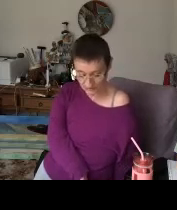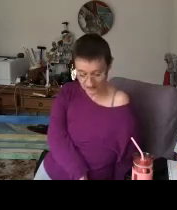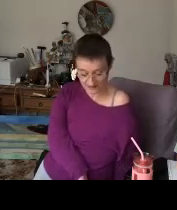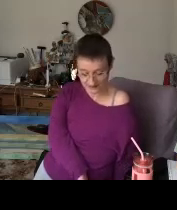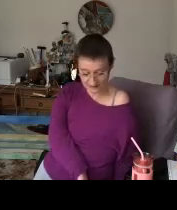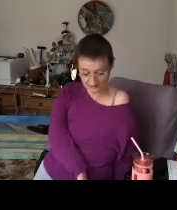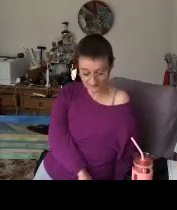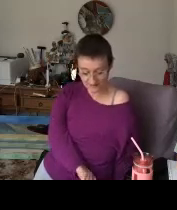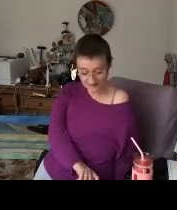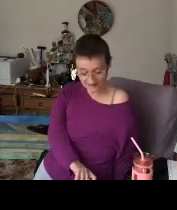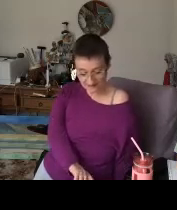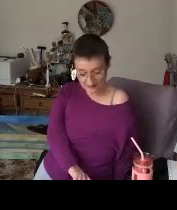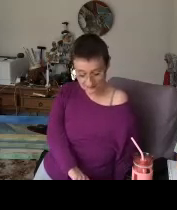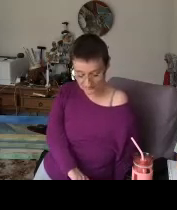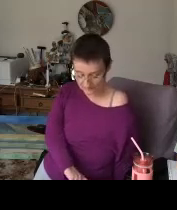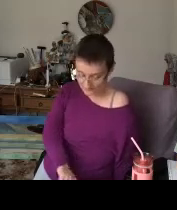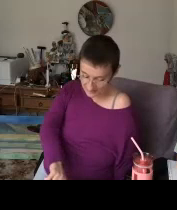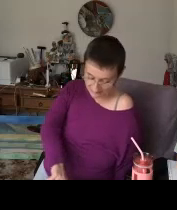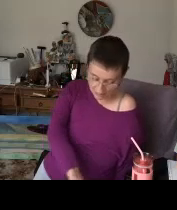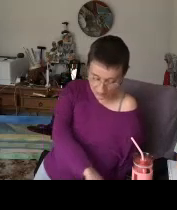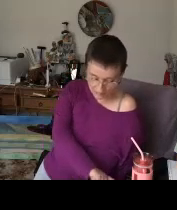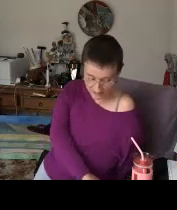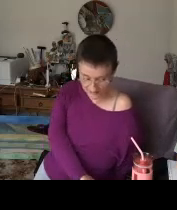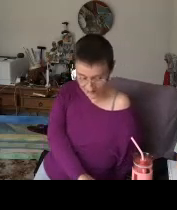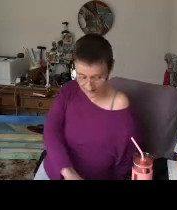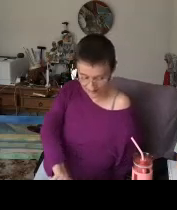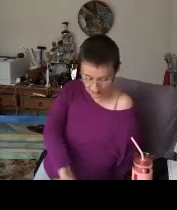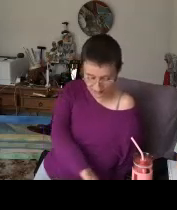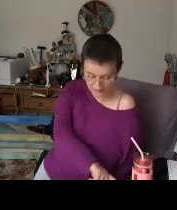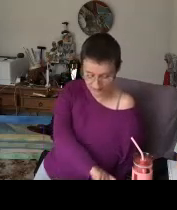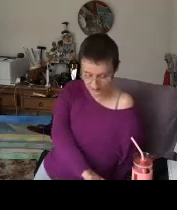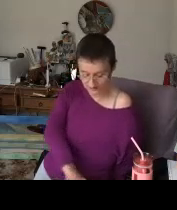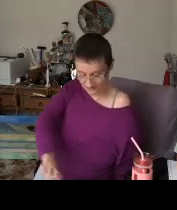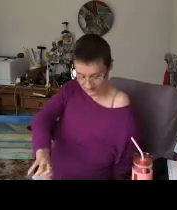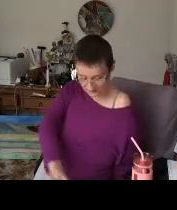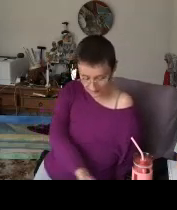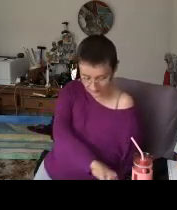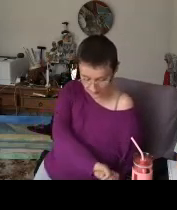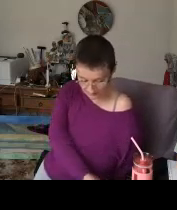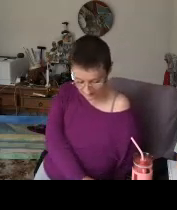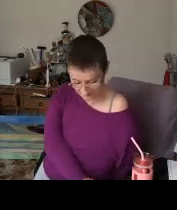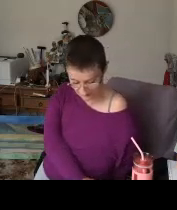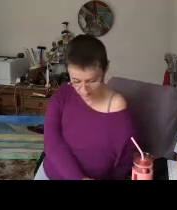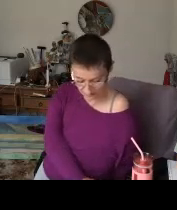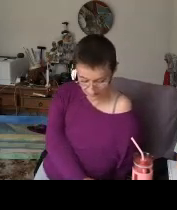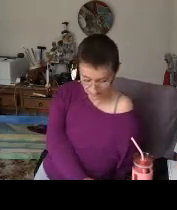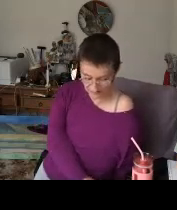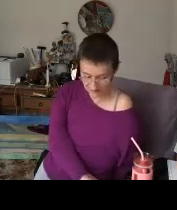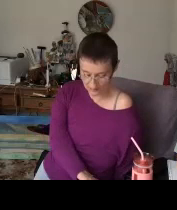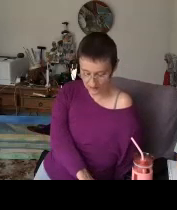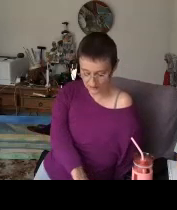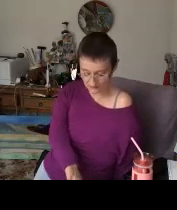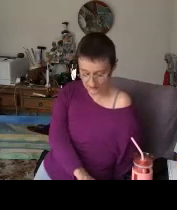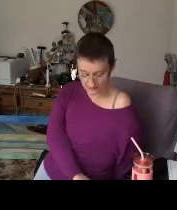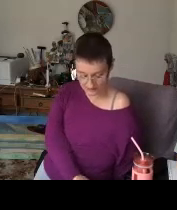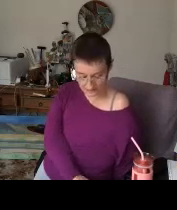National Portrait Gallery. Have all the paintings, all the sitters, a lovely big audience,